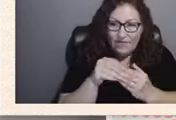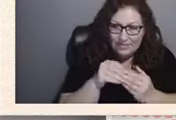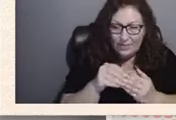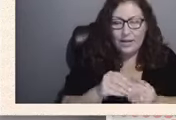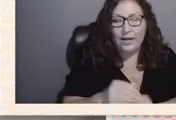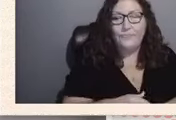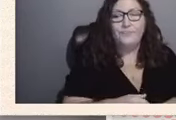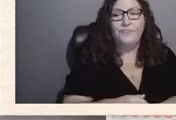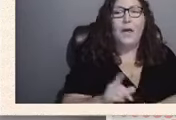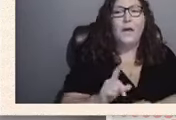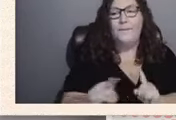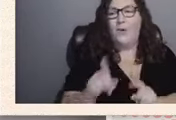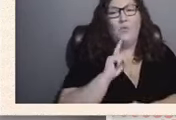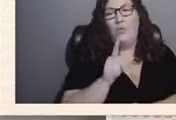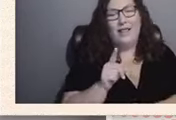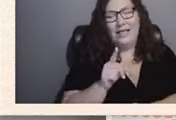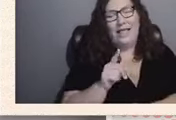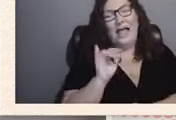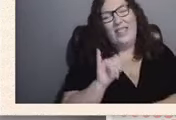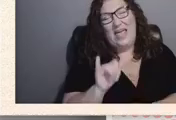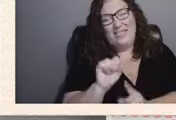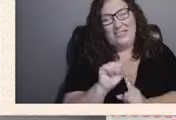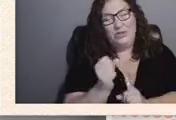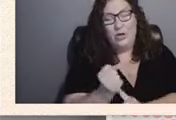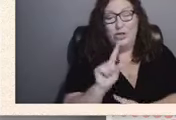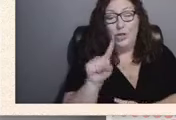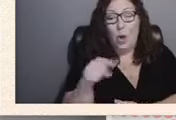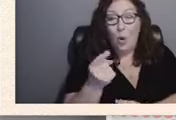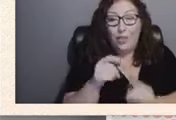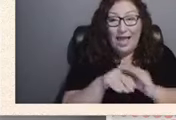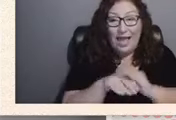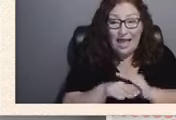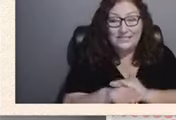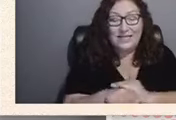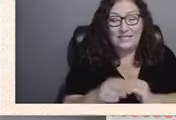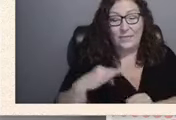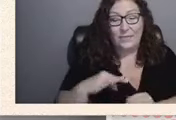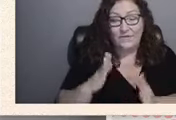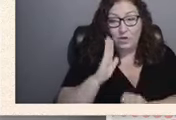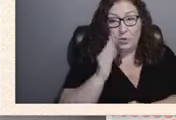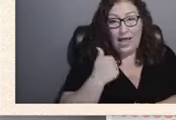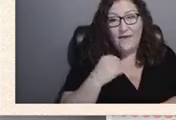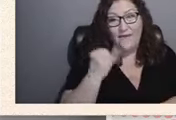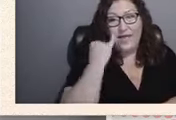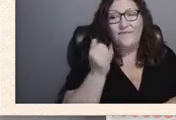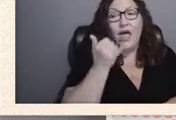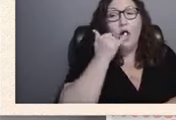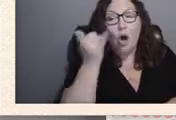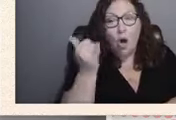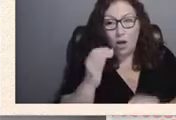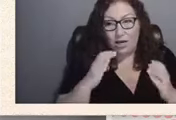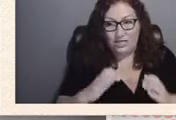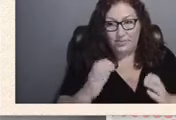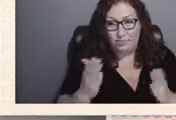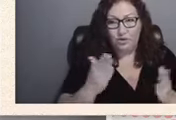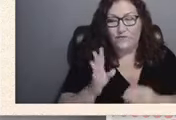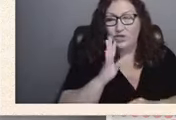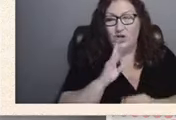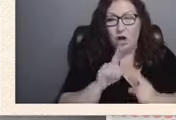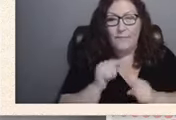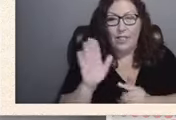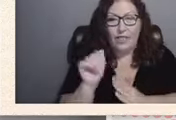But really, in that situation, the only access a beneficiary would have is if they call customer service to talk about their